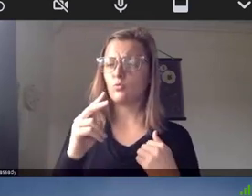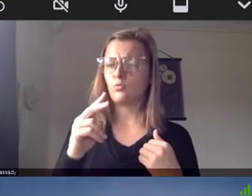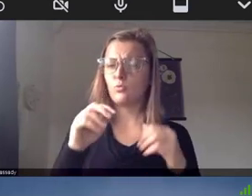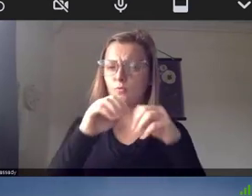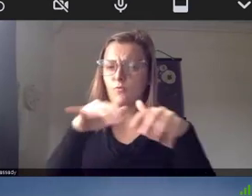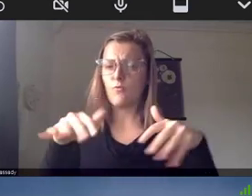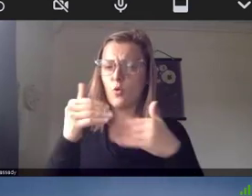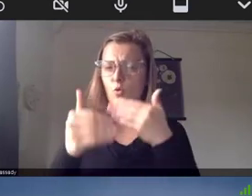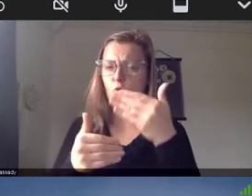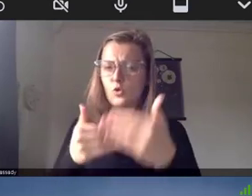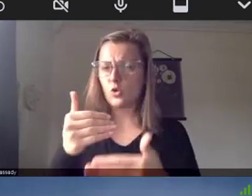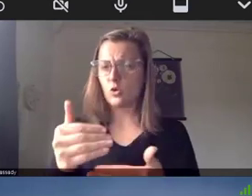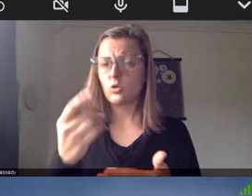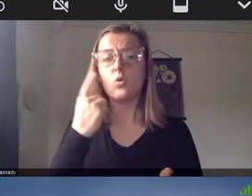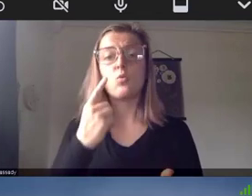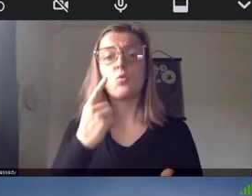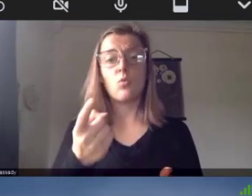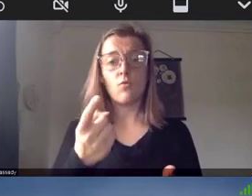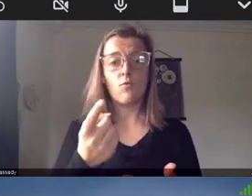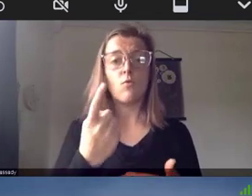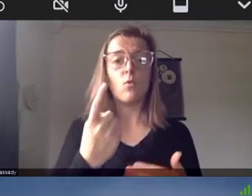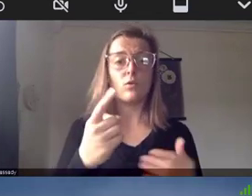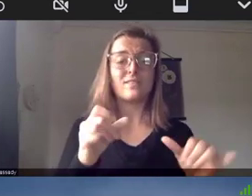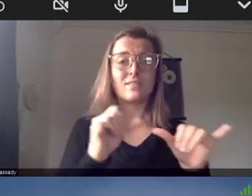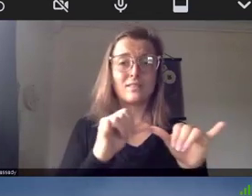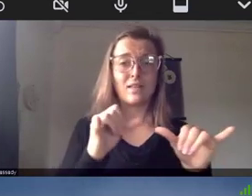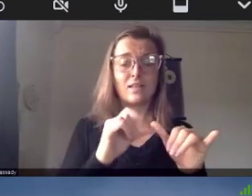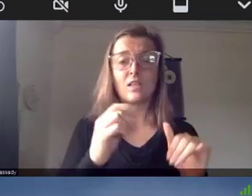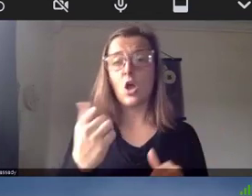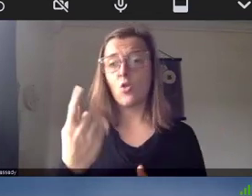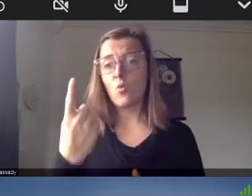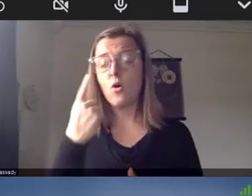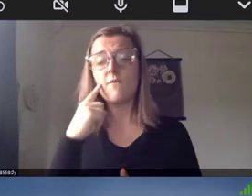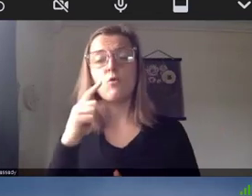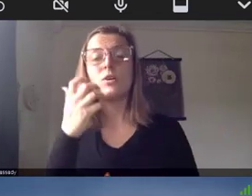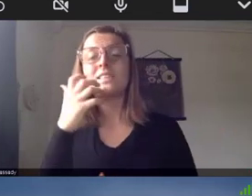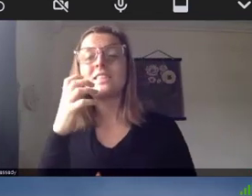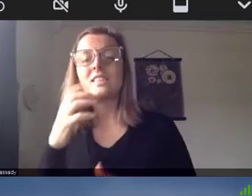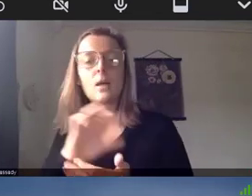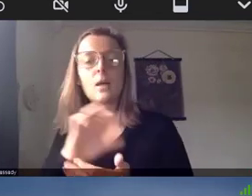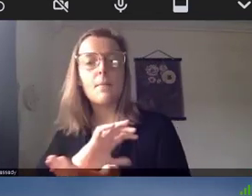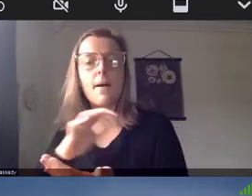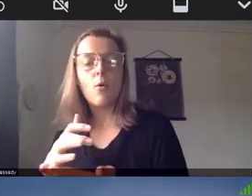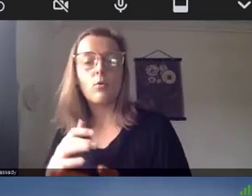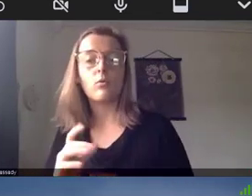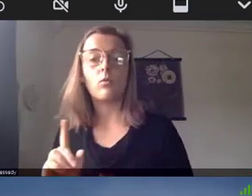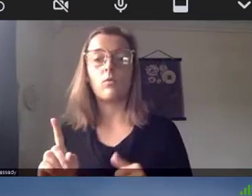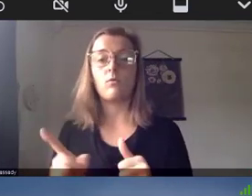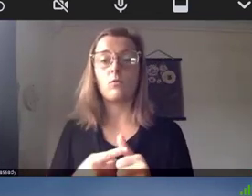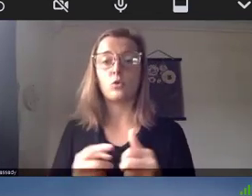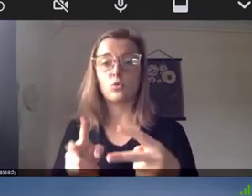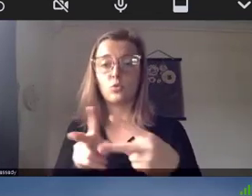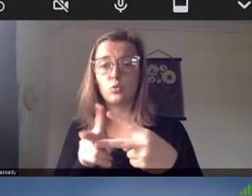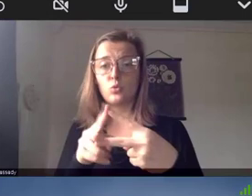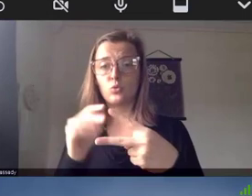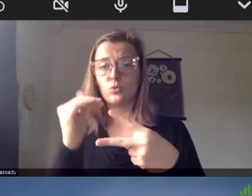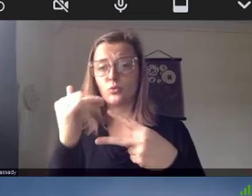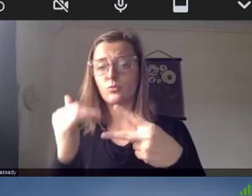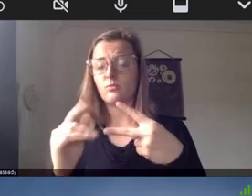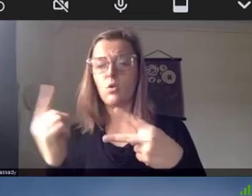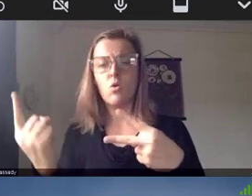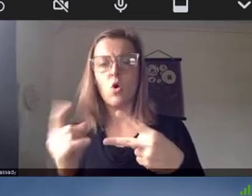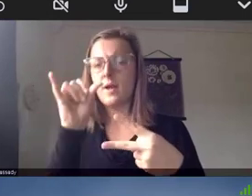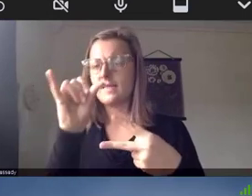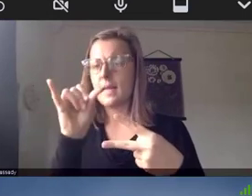find the amount of heat, right? And the first two steps are always the same, but then we're either going to get the effectiveness and use